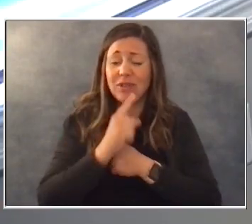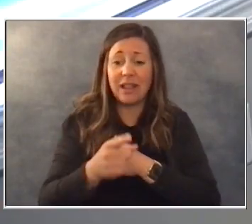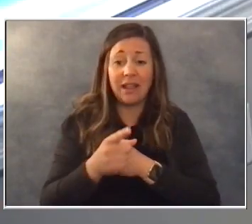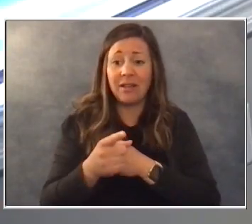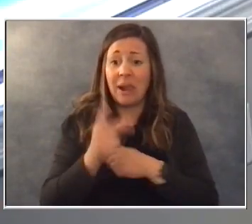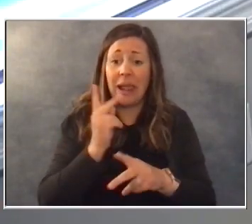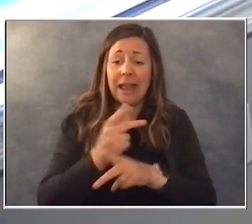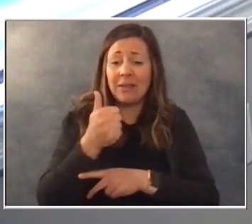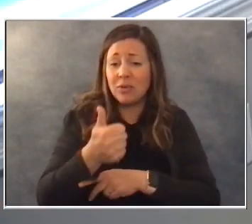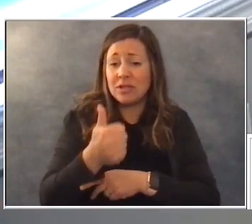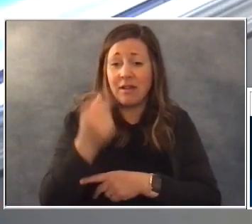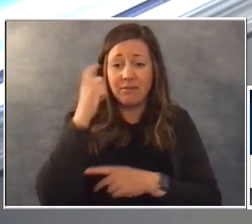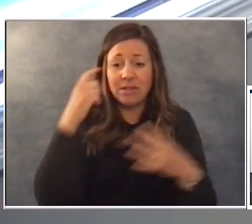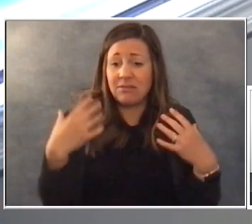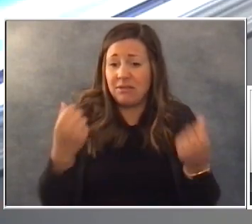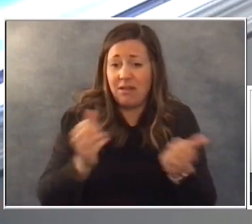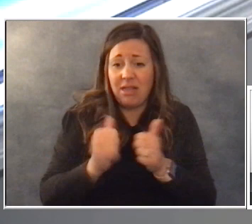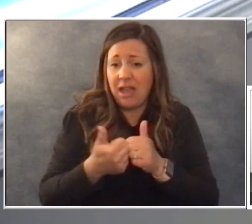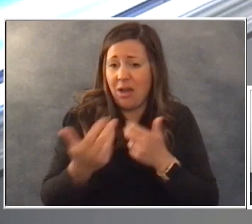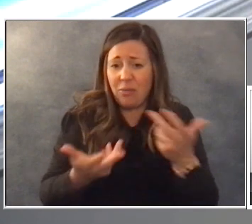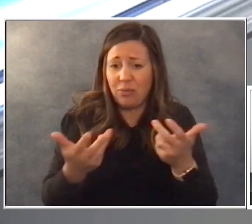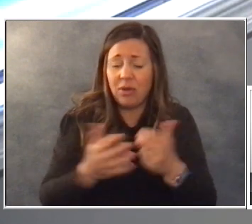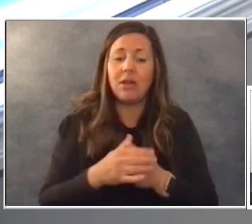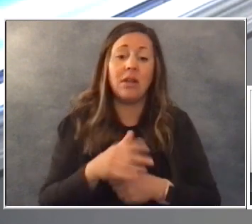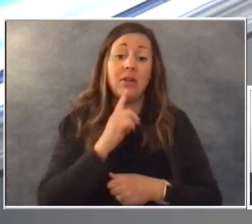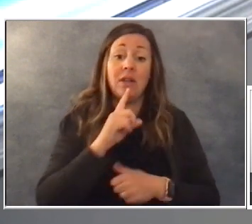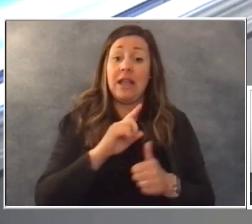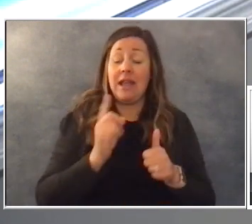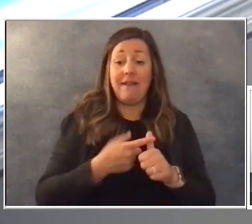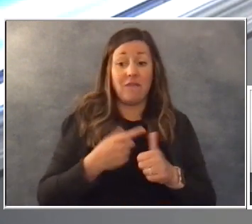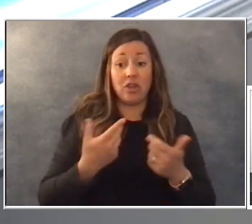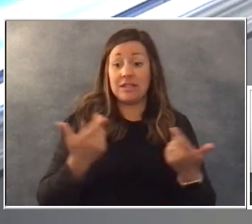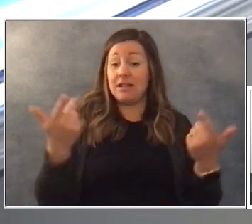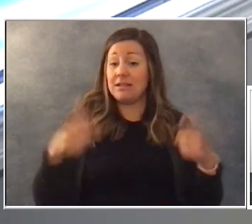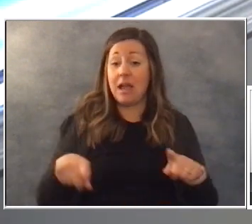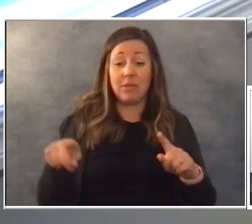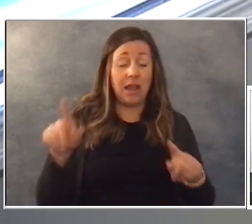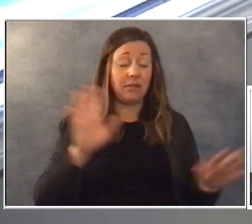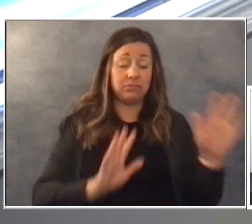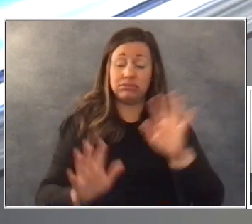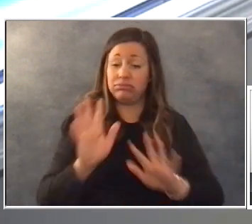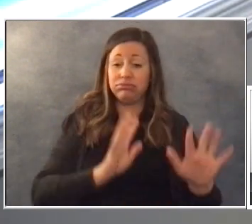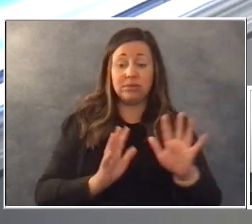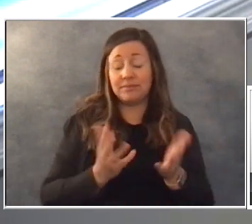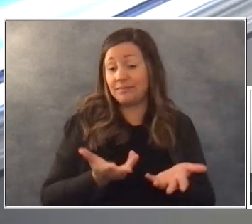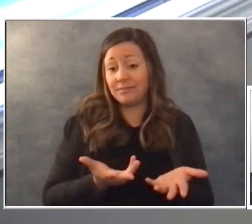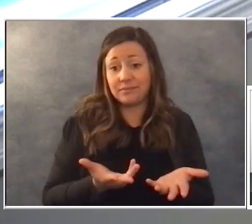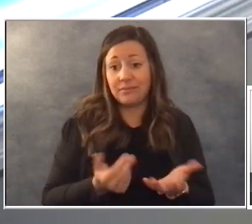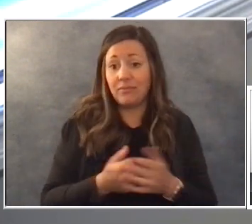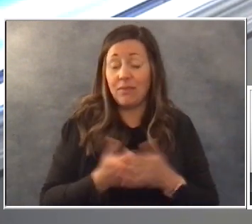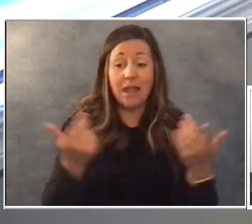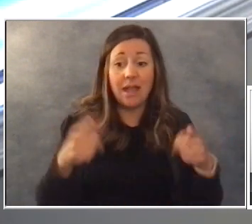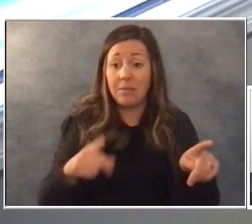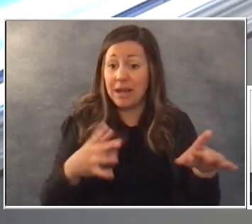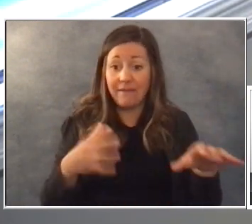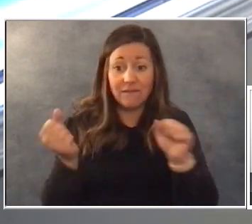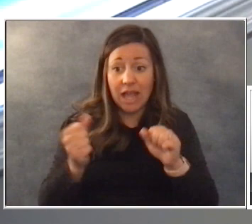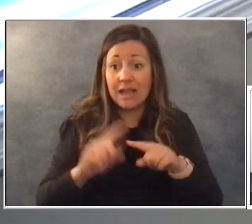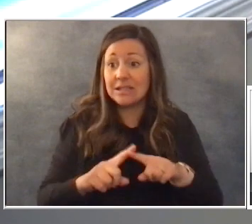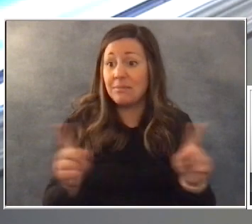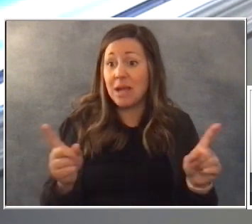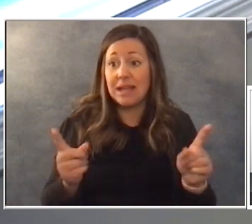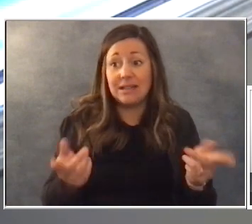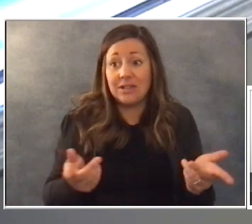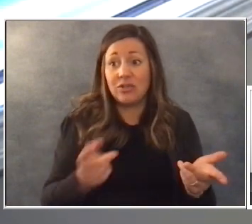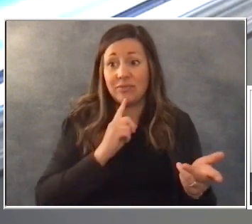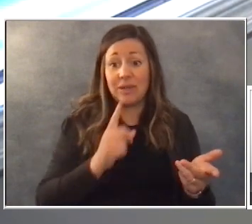I think at first, in the beginning, it's happening, and it's happening fast. But I